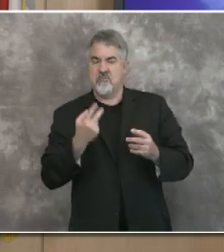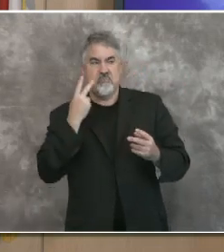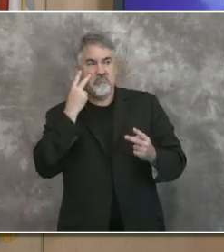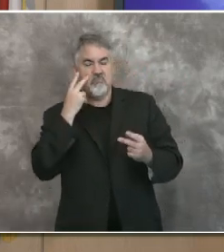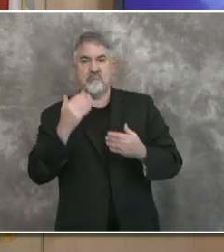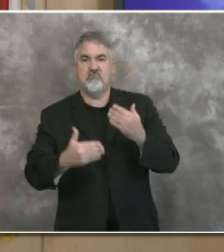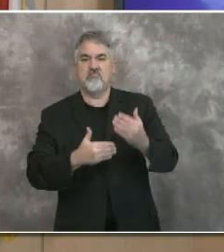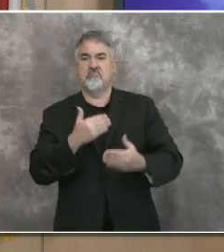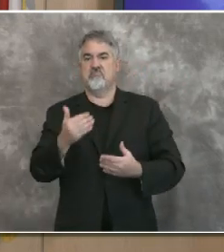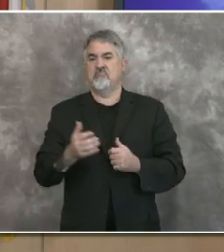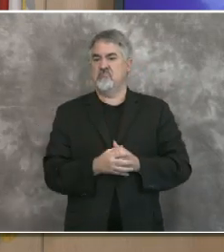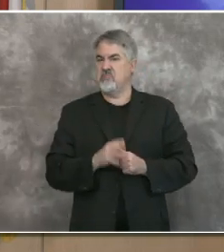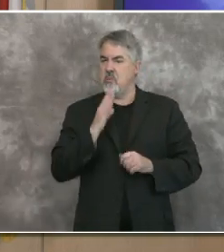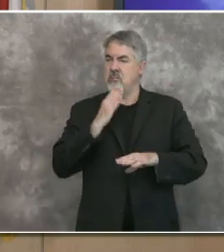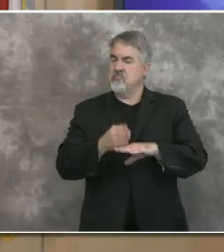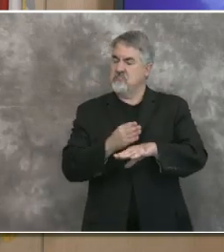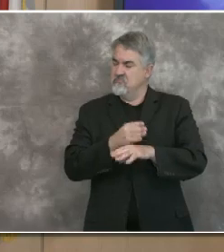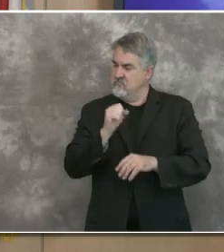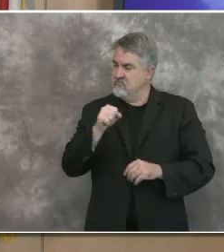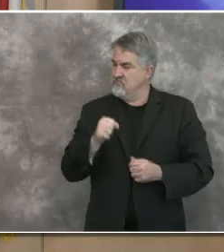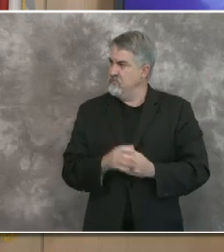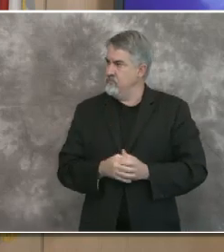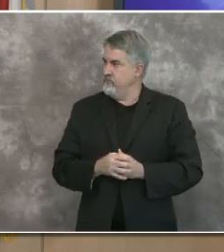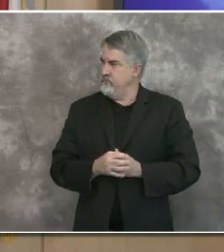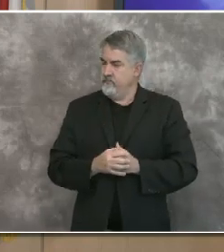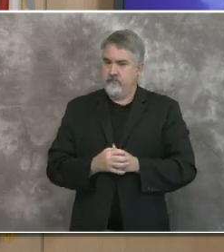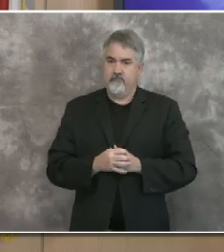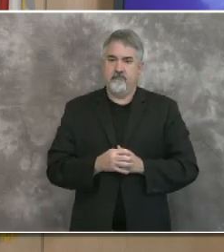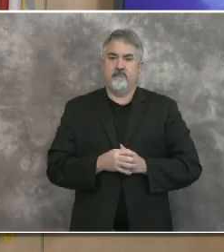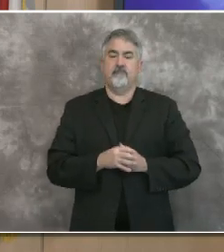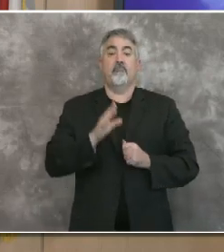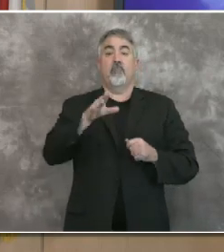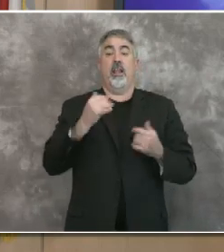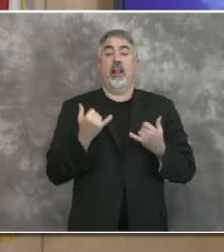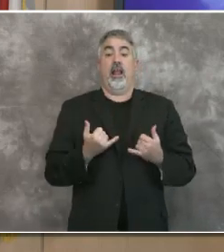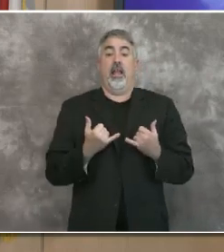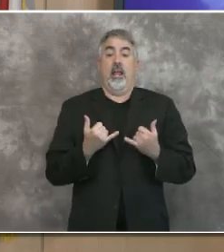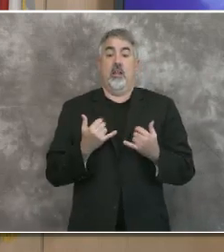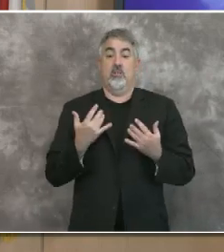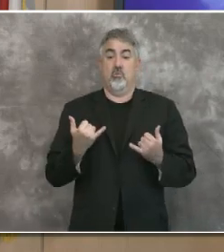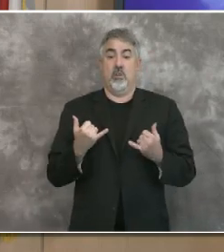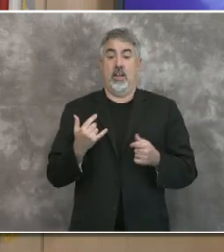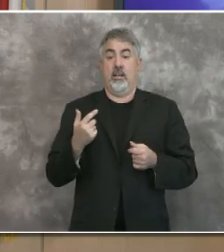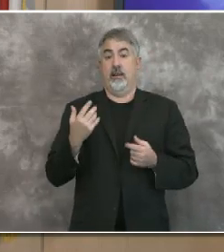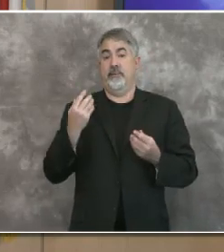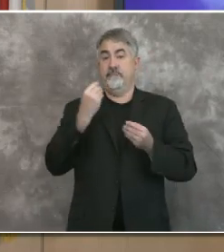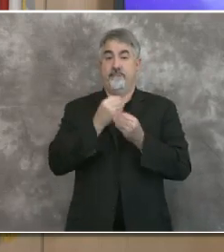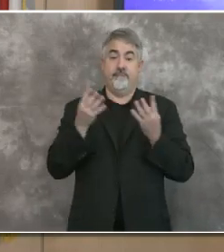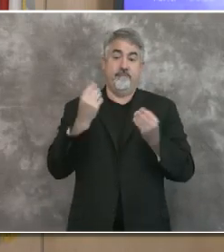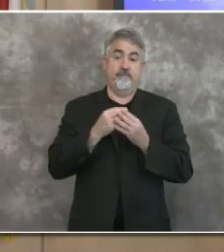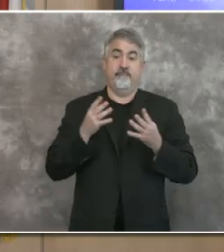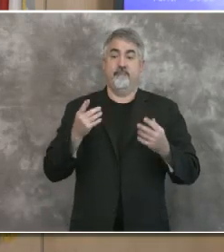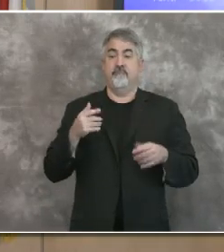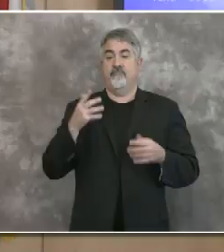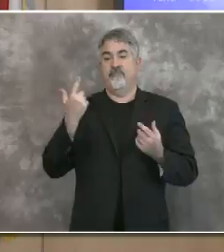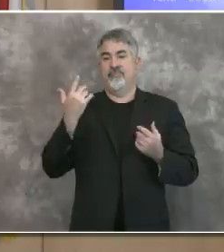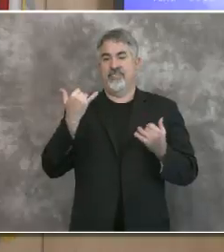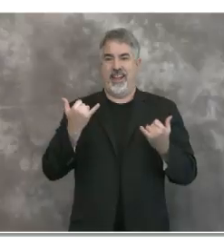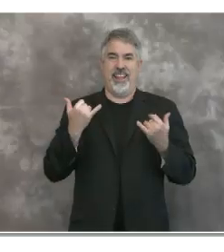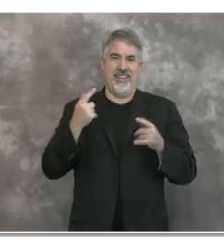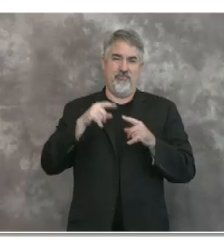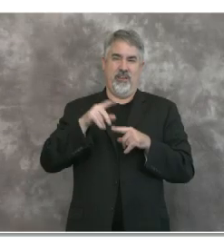make more of those available. Now we'll jump into our update today. Significant jump in testing today. We had a number of